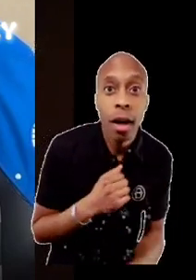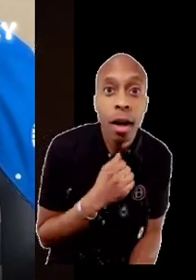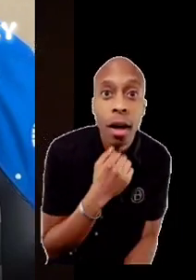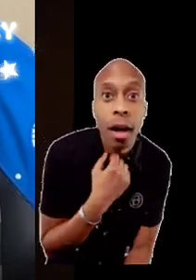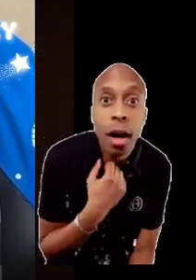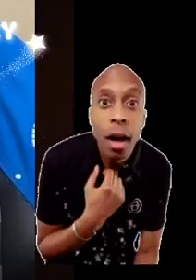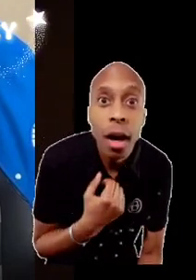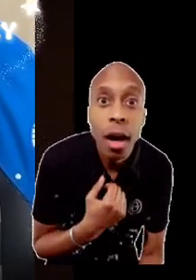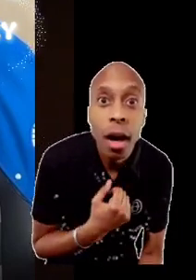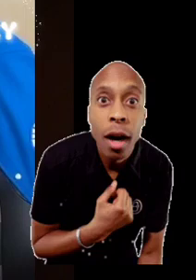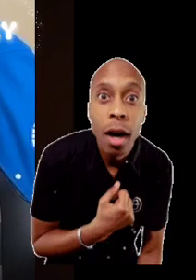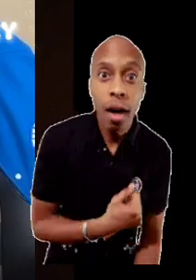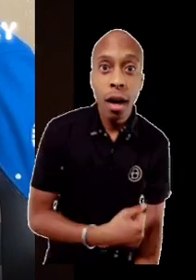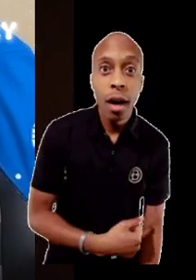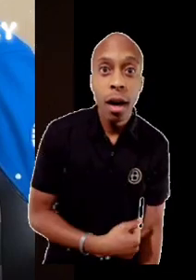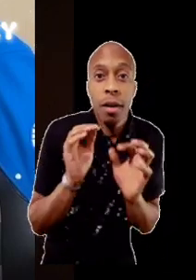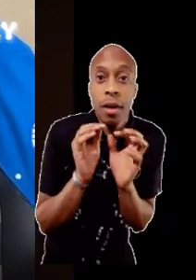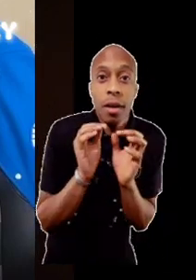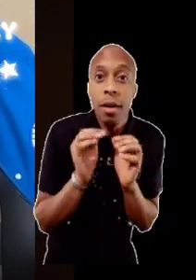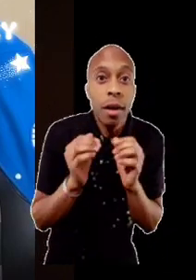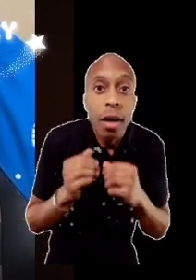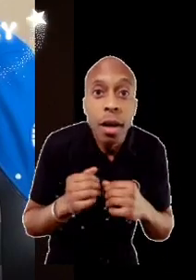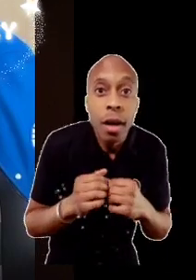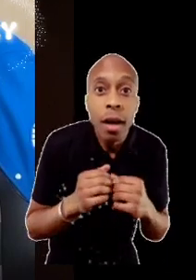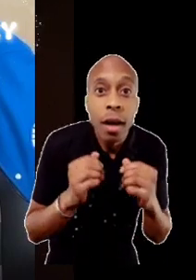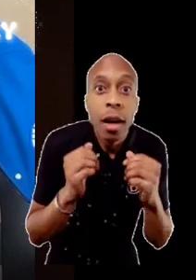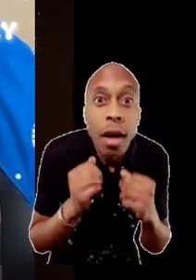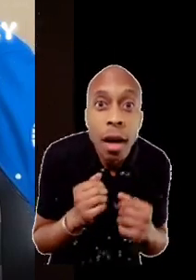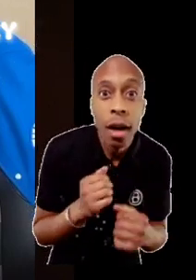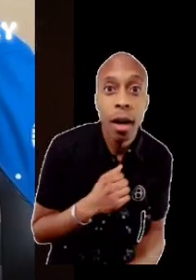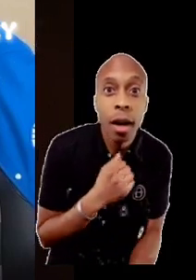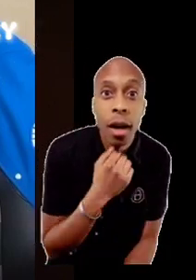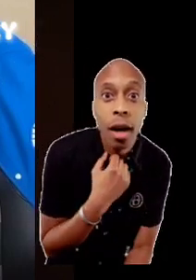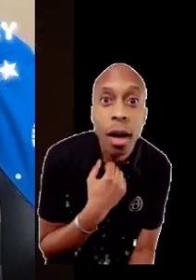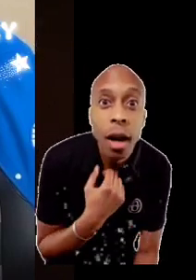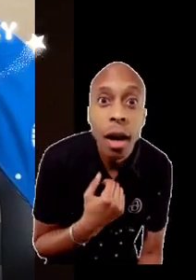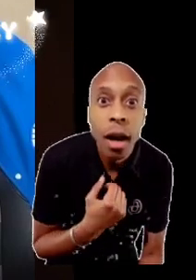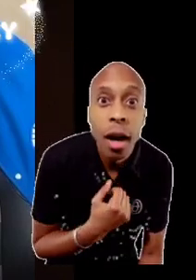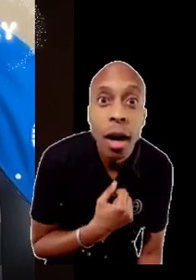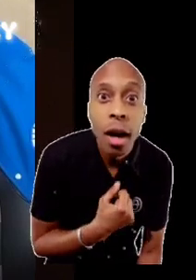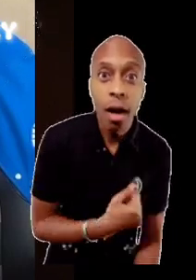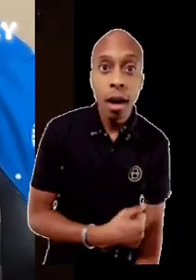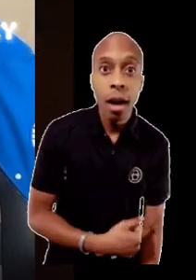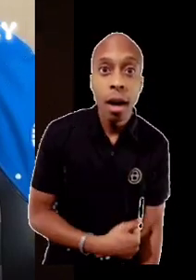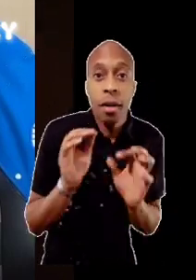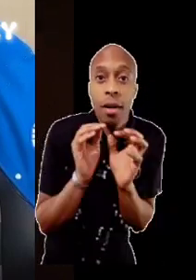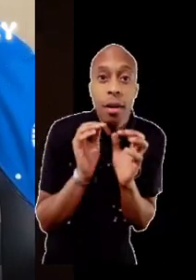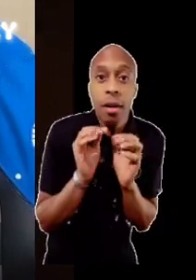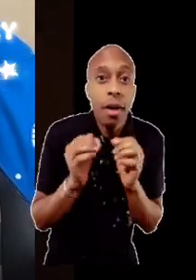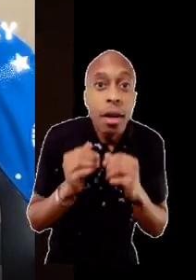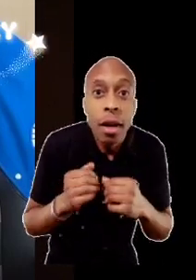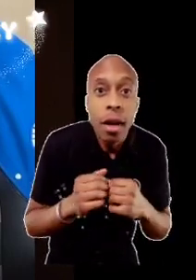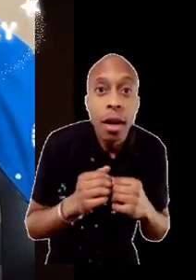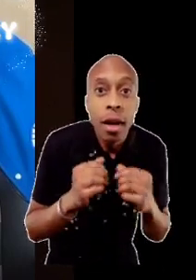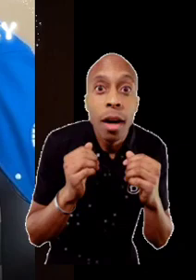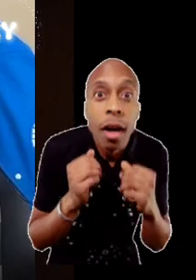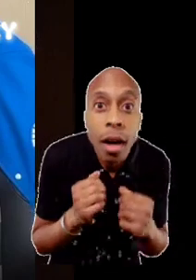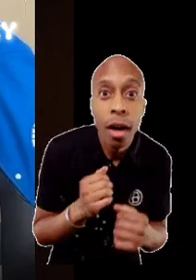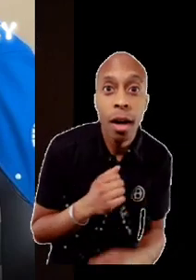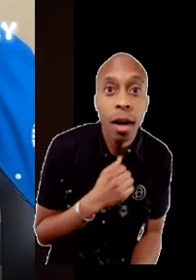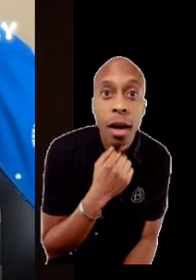In a time like this, so serious, don't even look the part. What a mighty